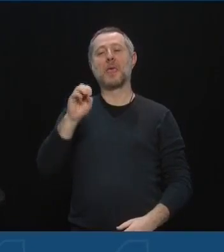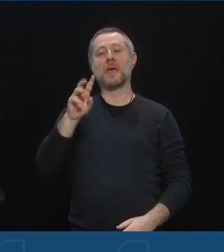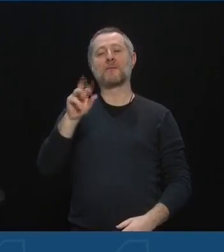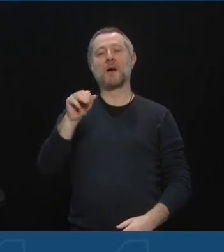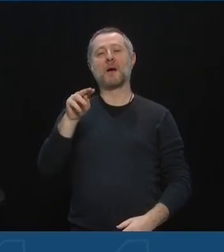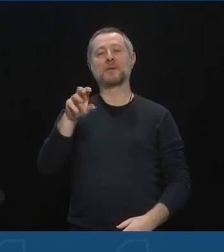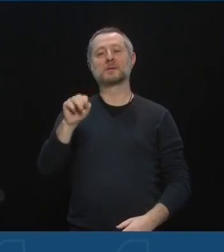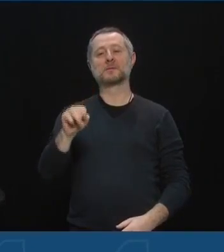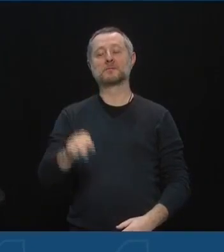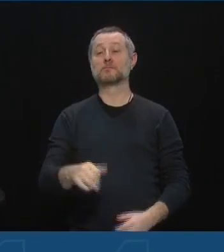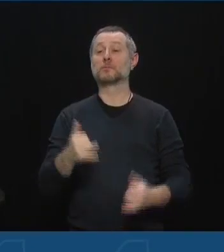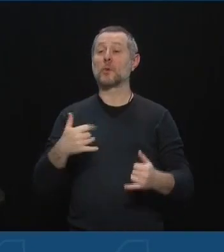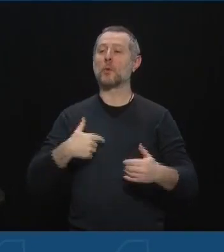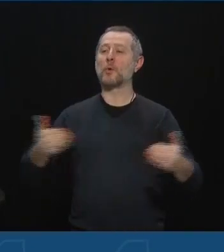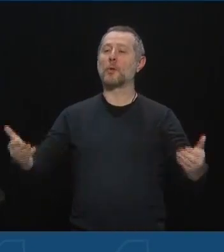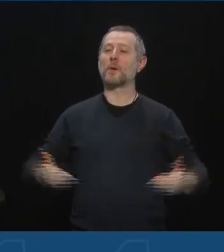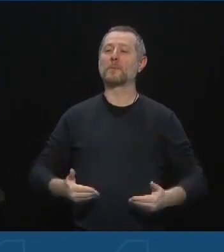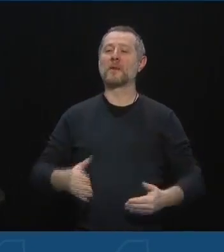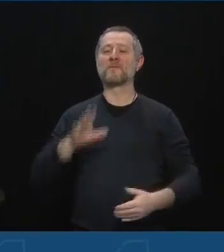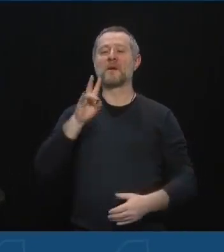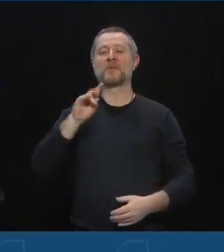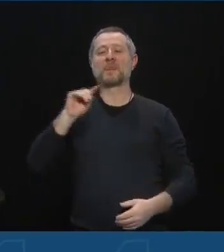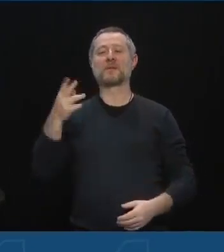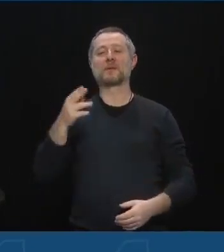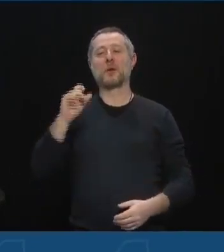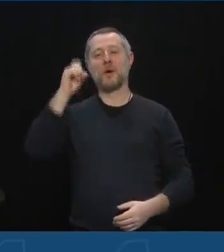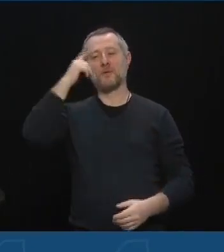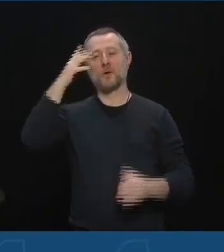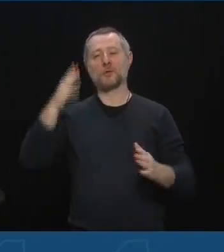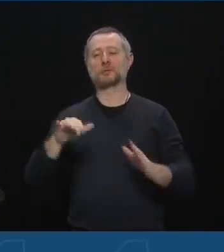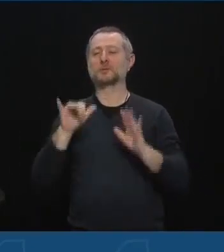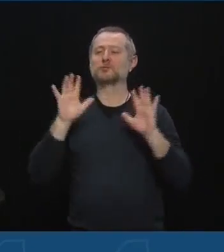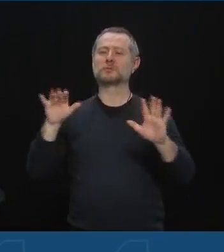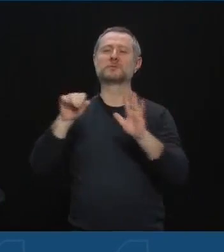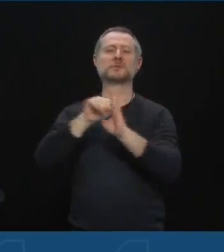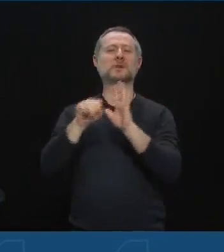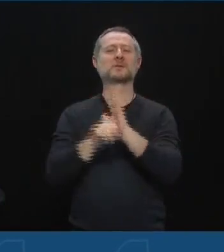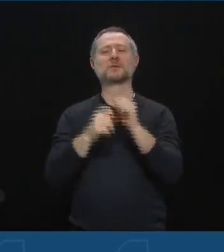57th Governor of the great state of New York, Kathy Hochul.